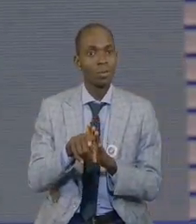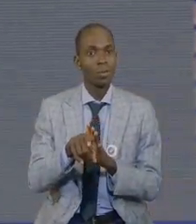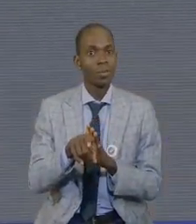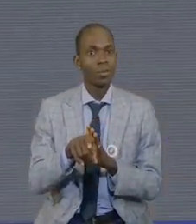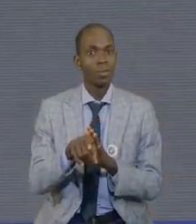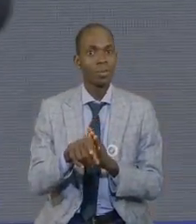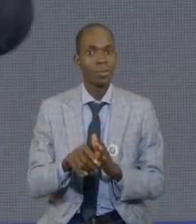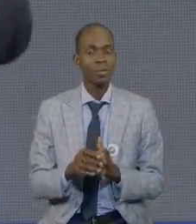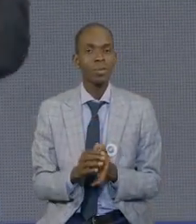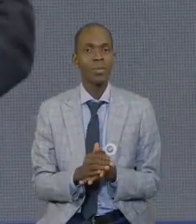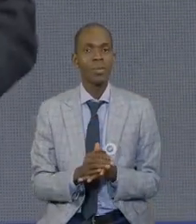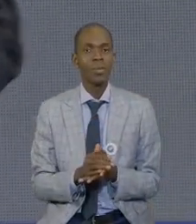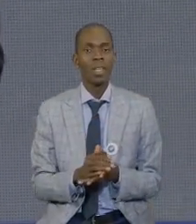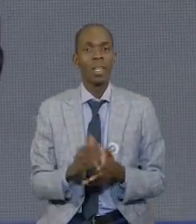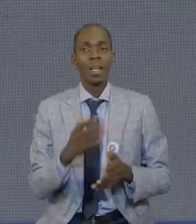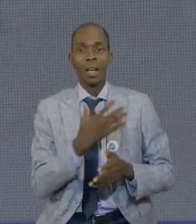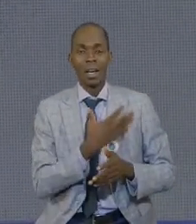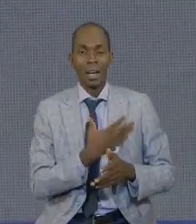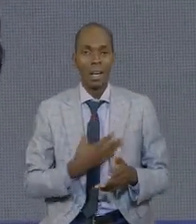warm